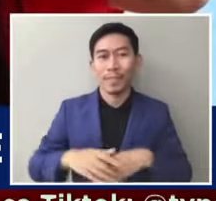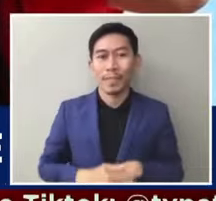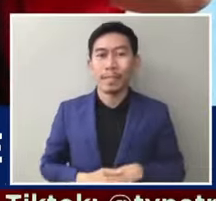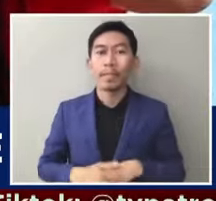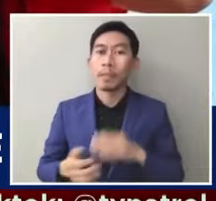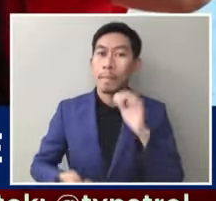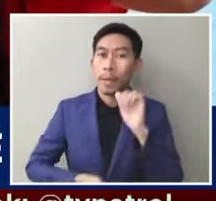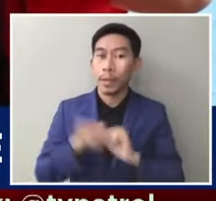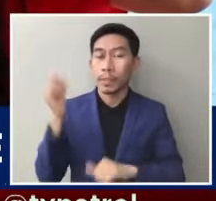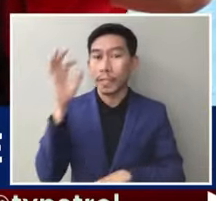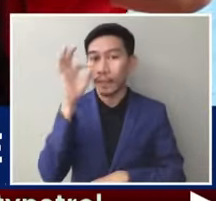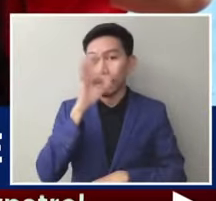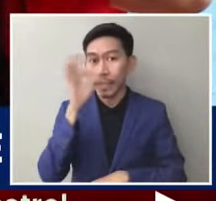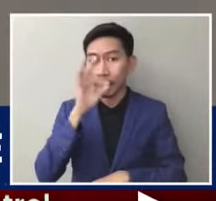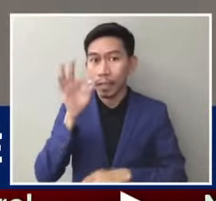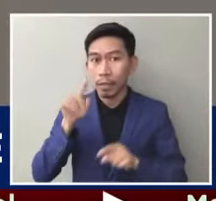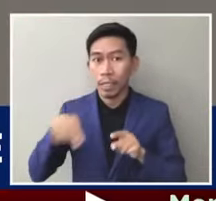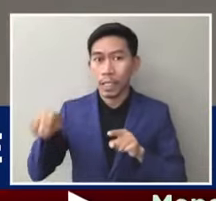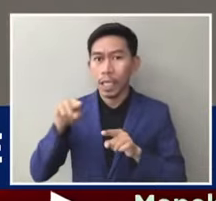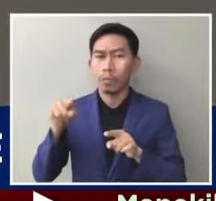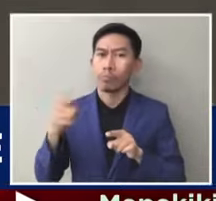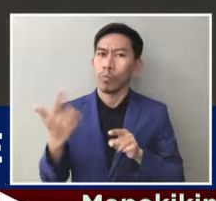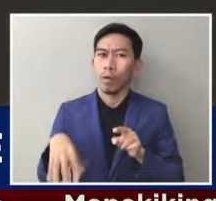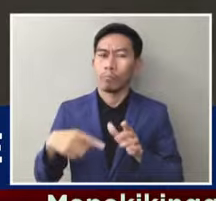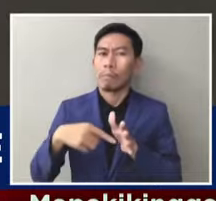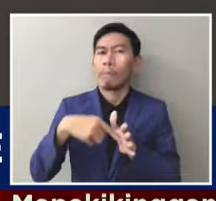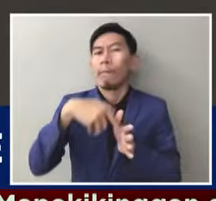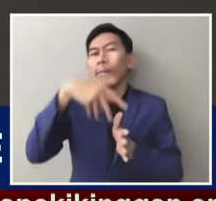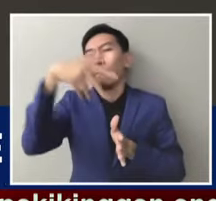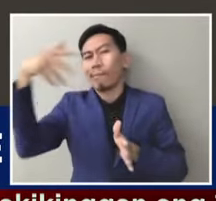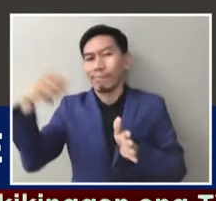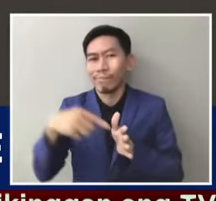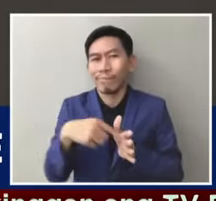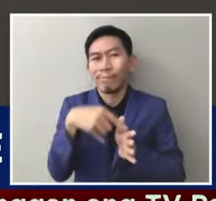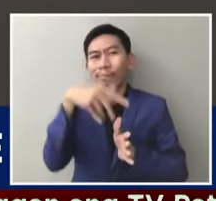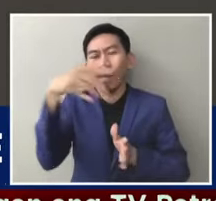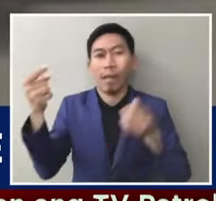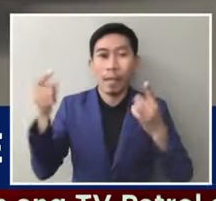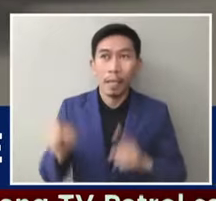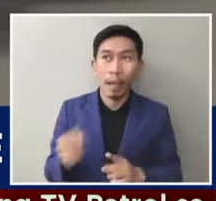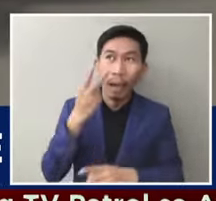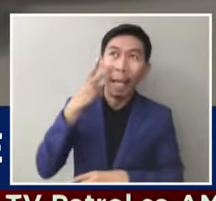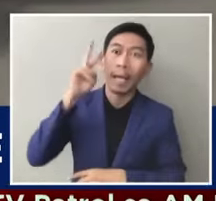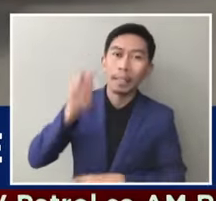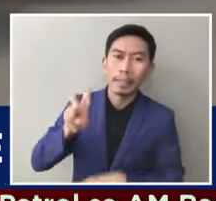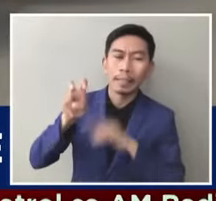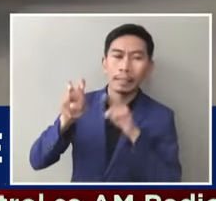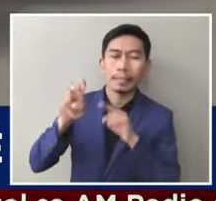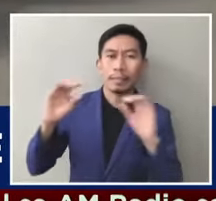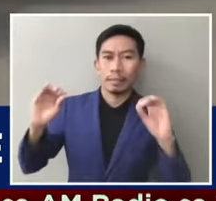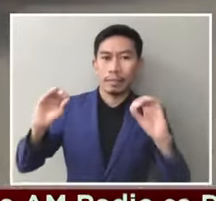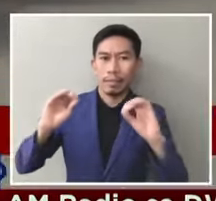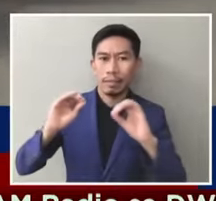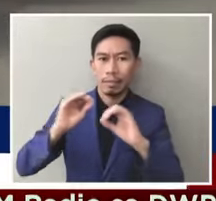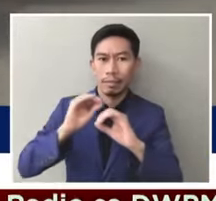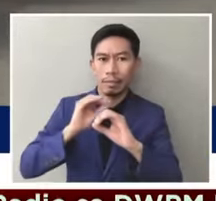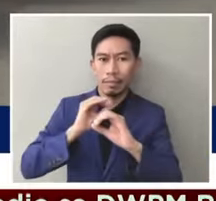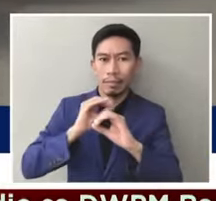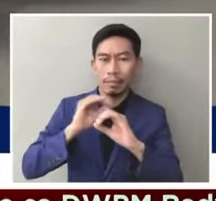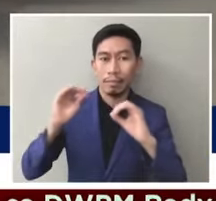ito ay pambihirang pagkakataon na masaksihan ang solar eclipse. Malaking ano, bagay